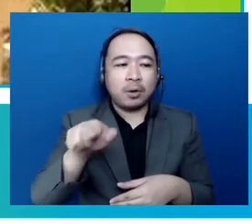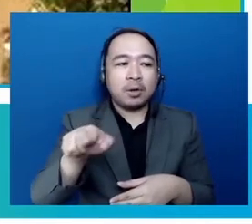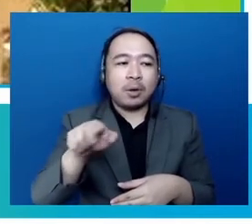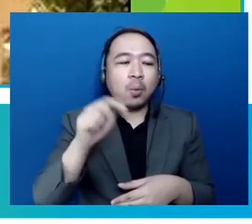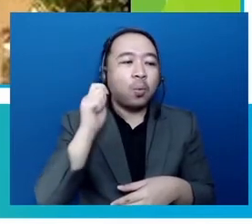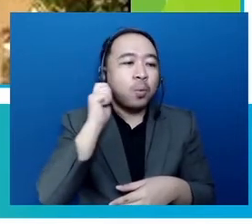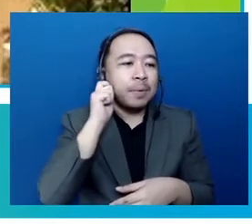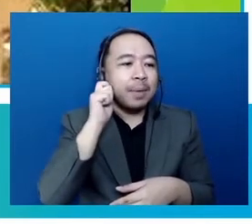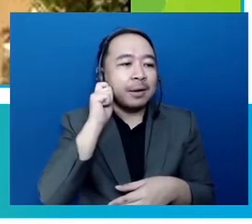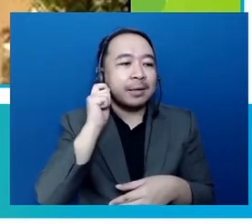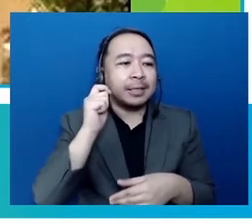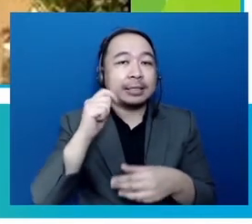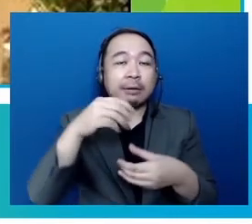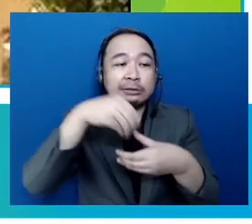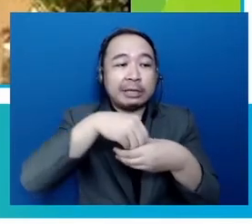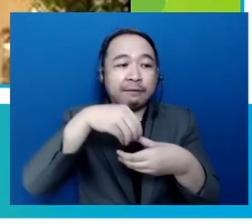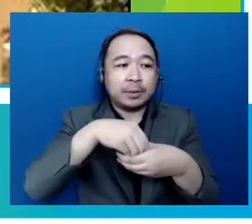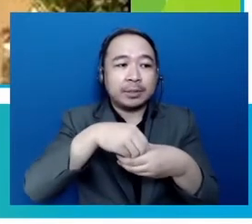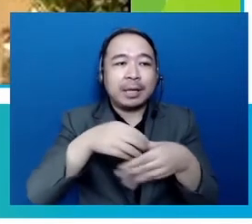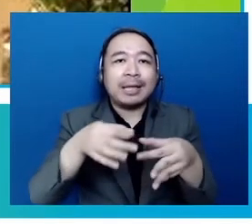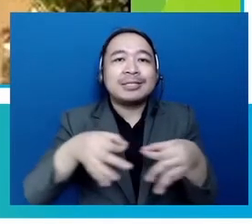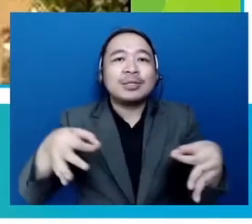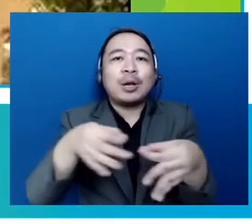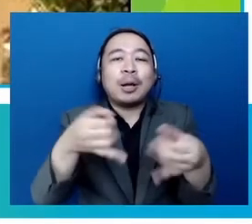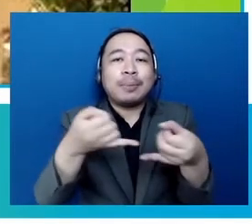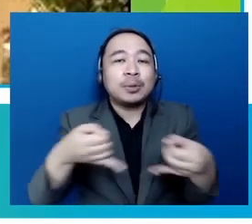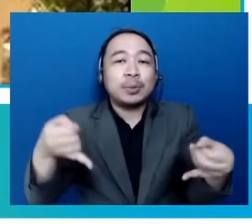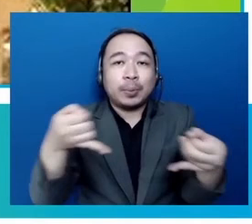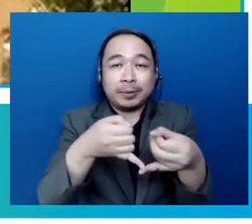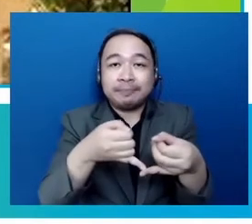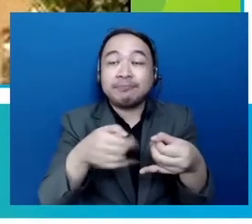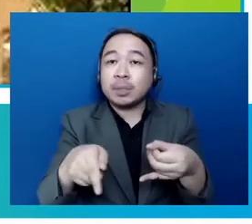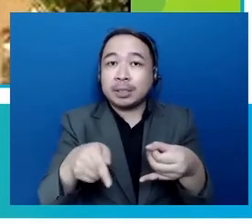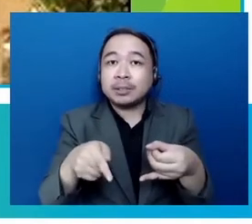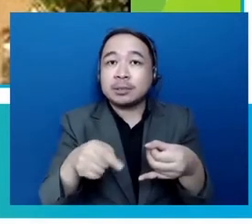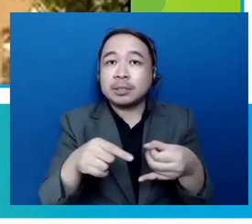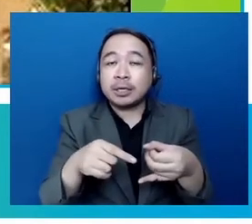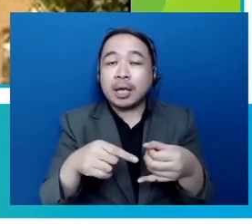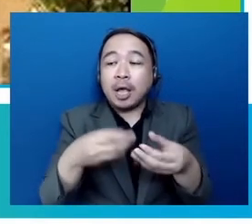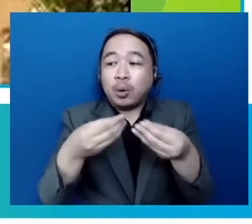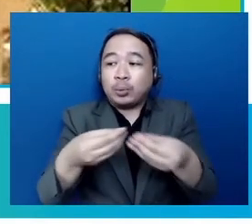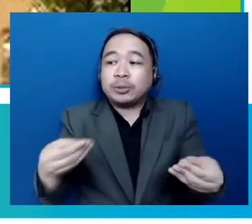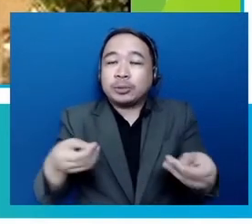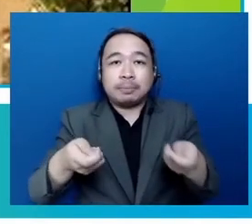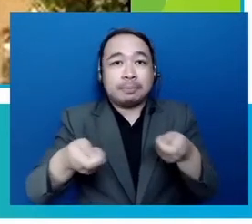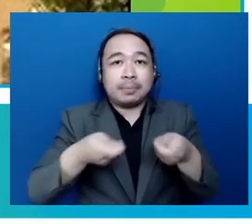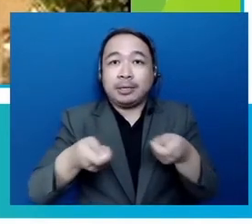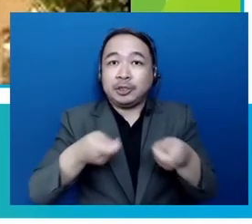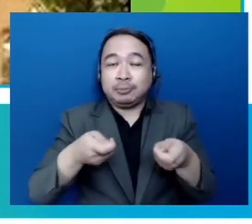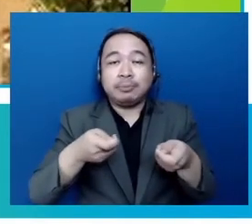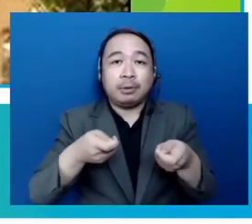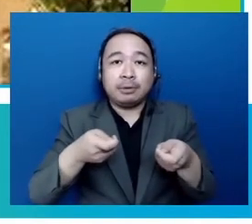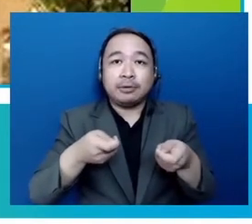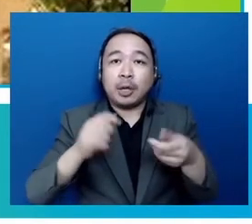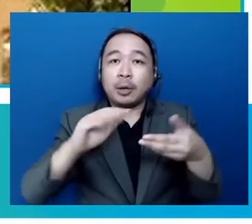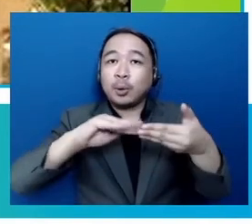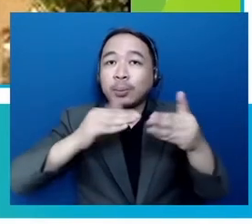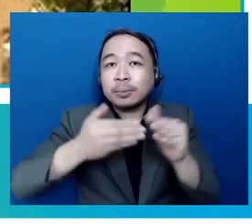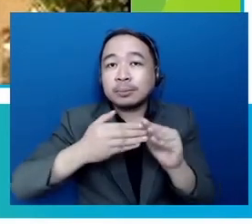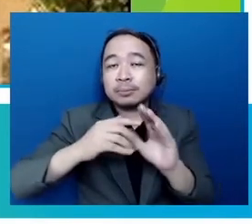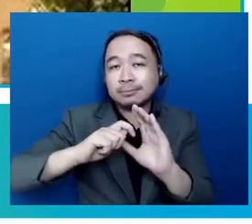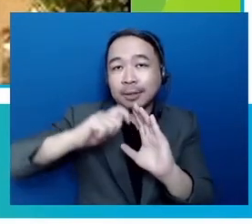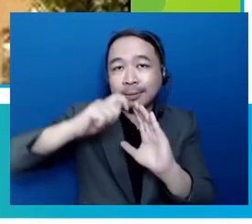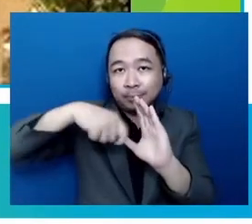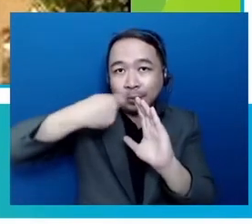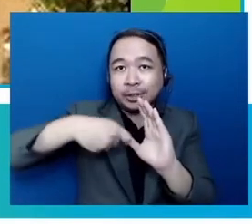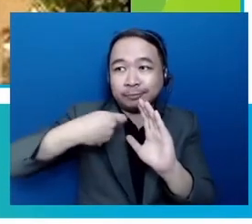a number of resource management related community project in the past several years. I feel